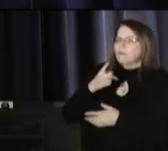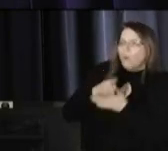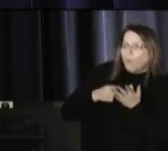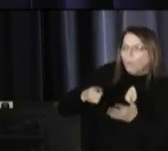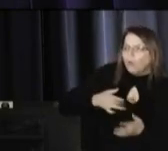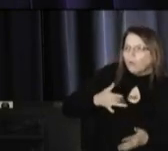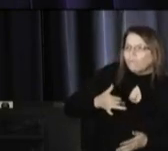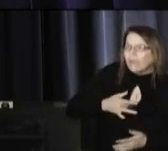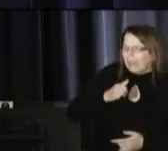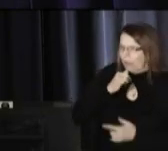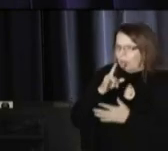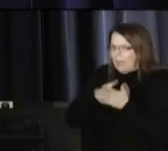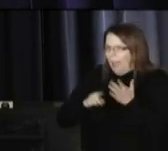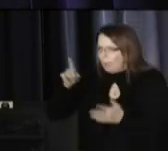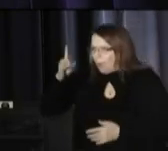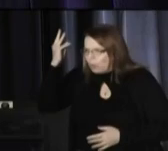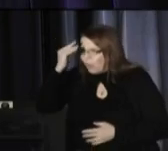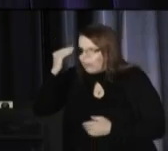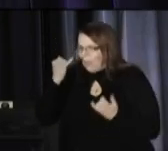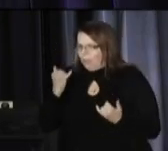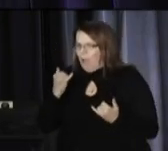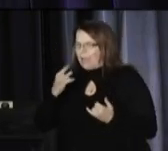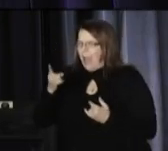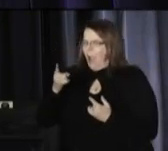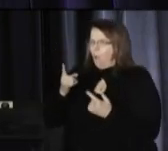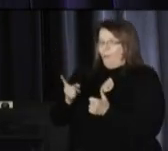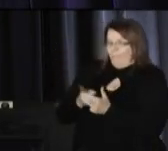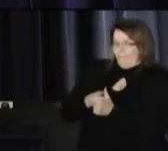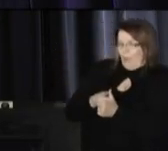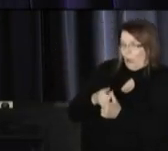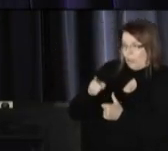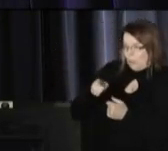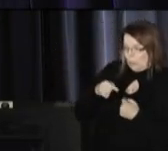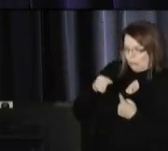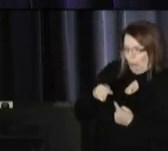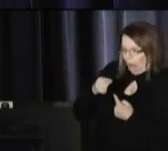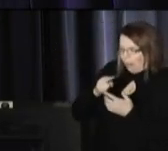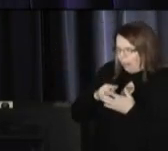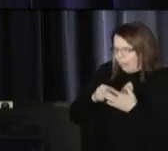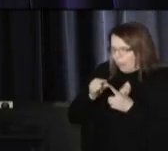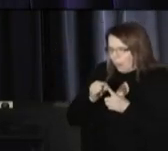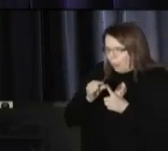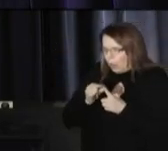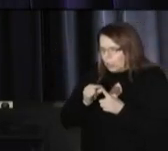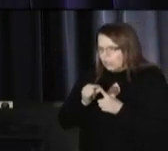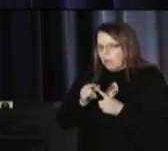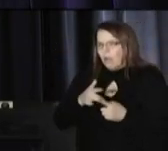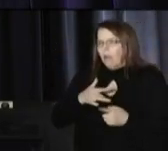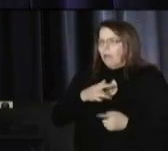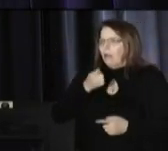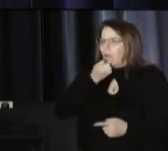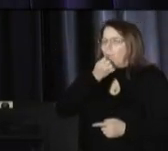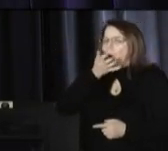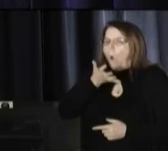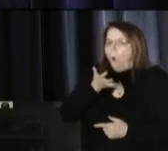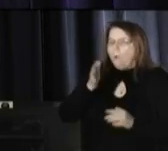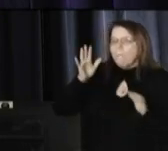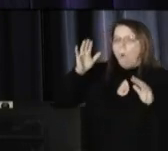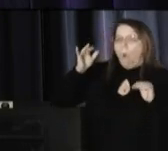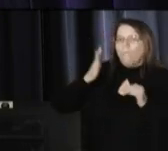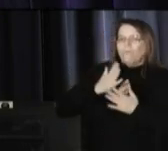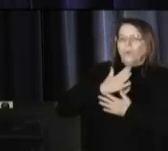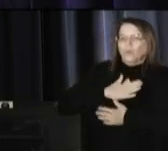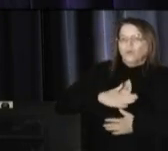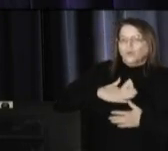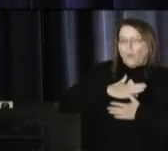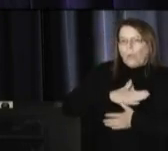think right now. And you struggle at first to find the words before settling on warm, hopeful, joyous,